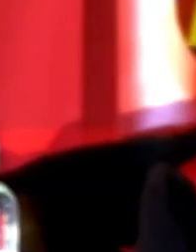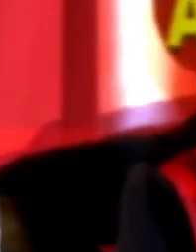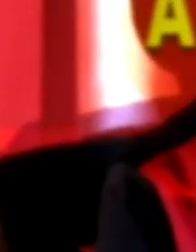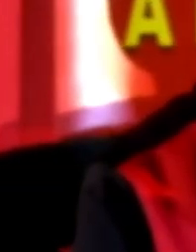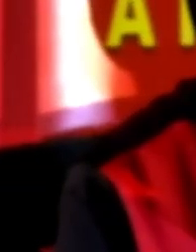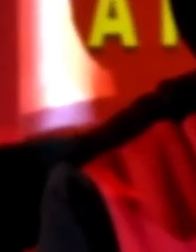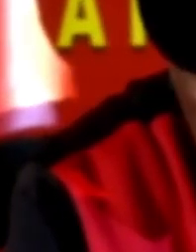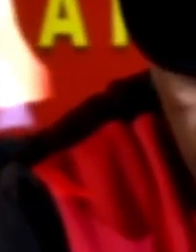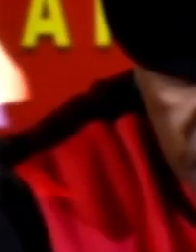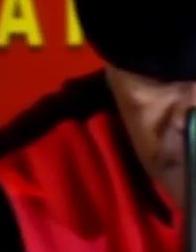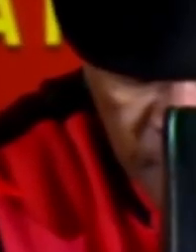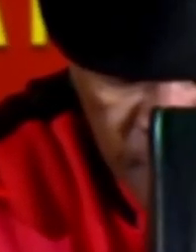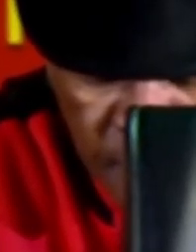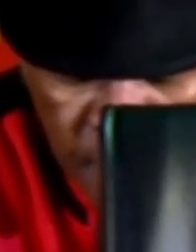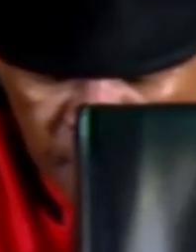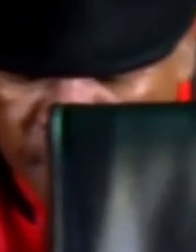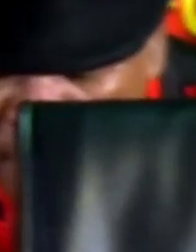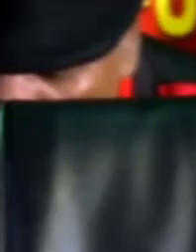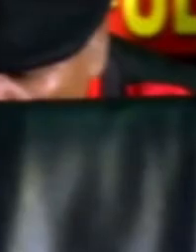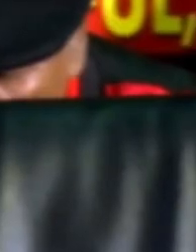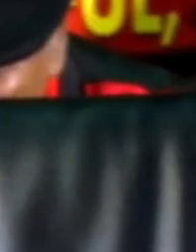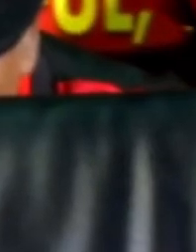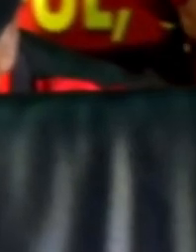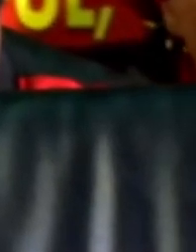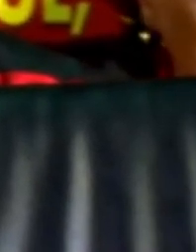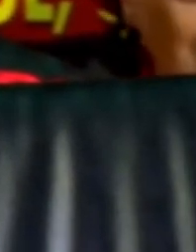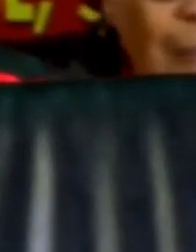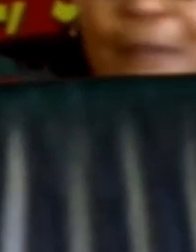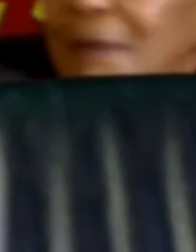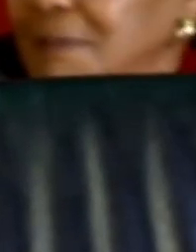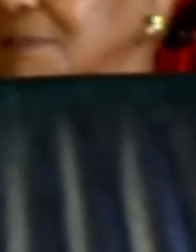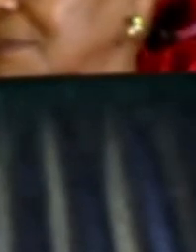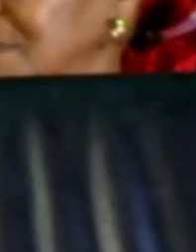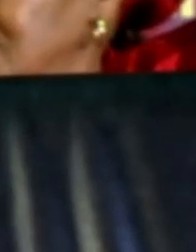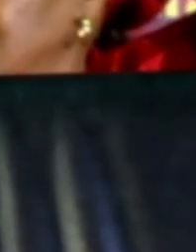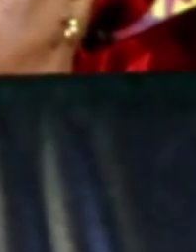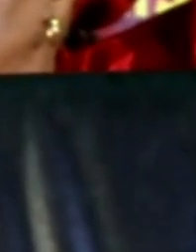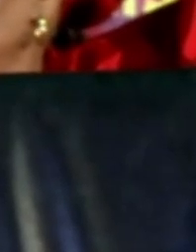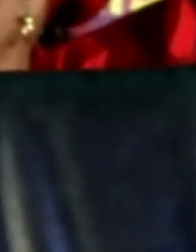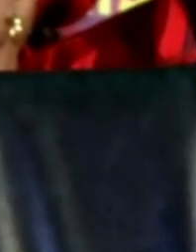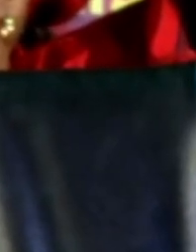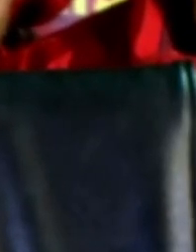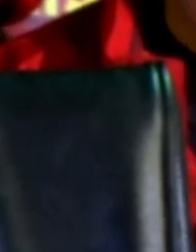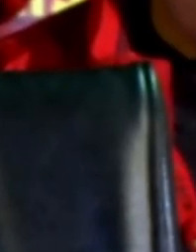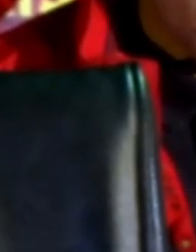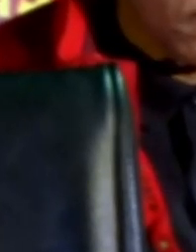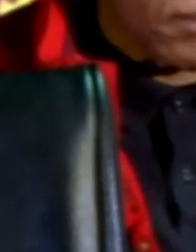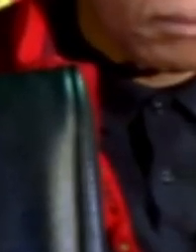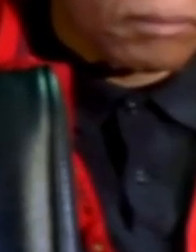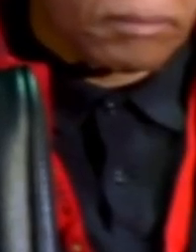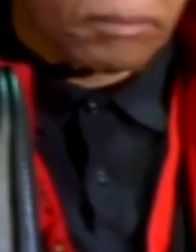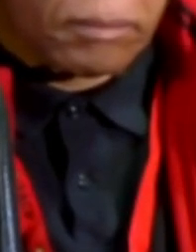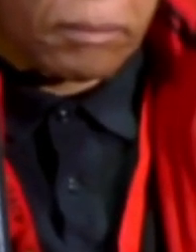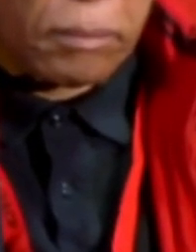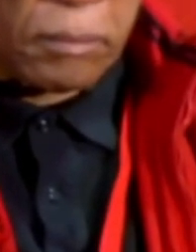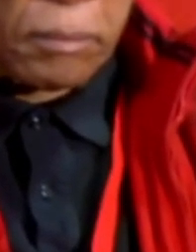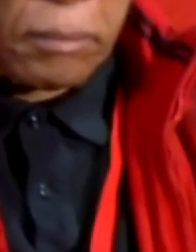to build its organizational capacity. If it wants to attract workers to its